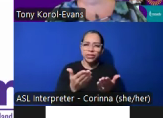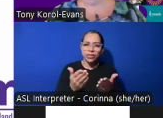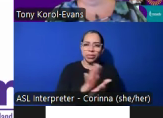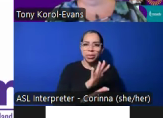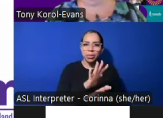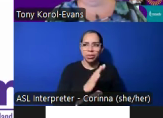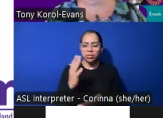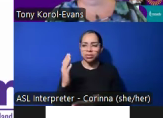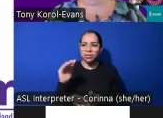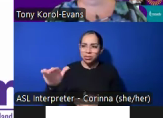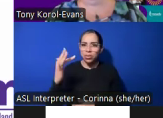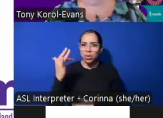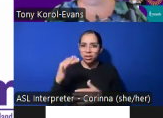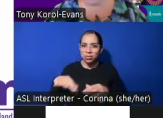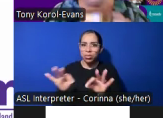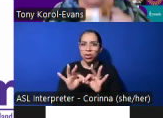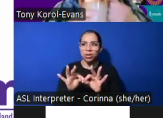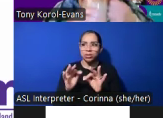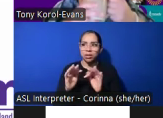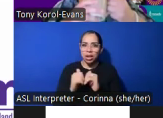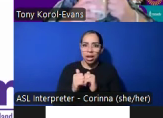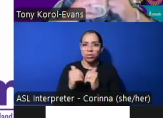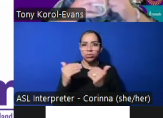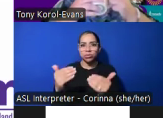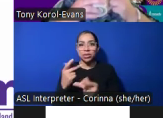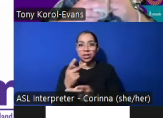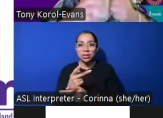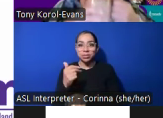how to go about it and keep themselves safe.